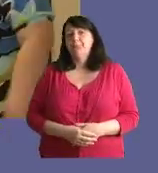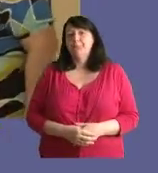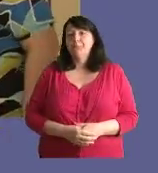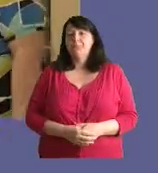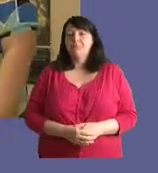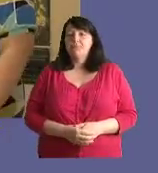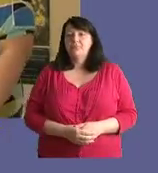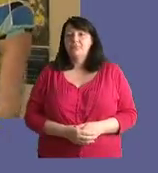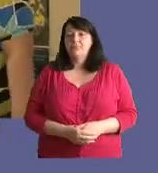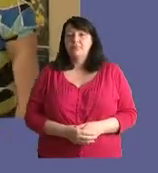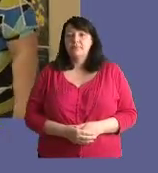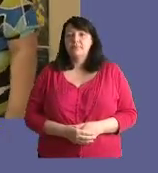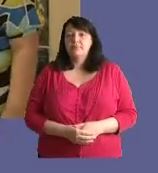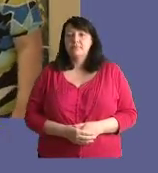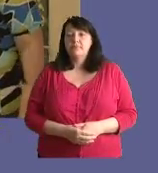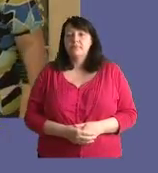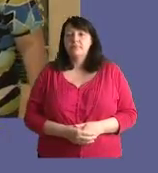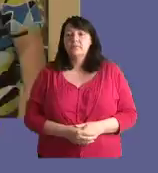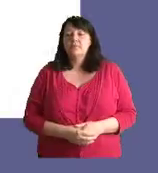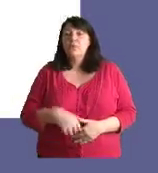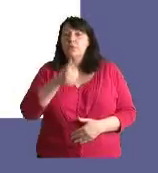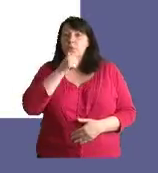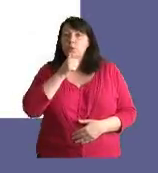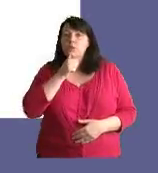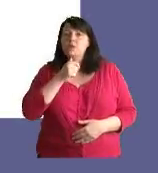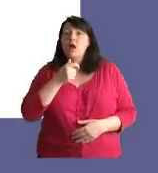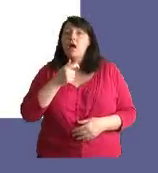feel after a month of all